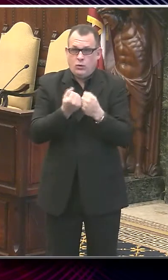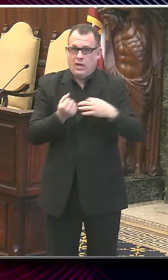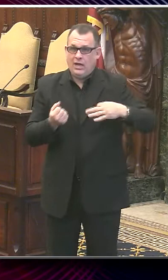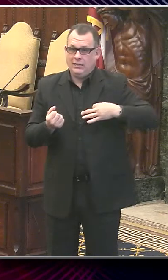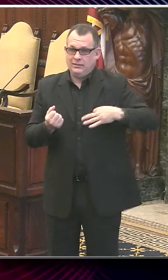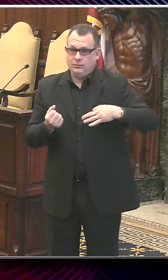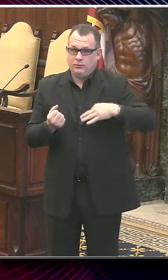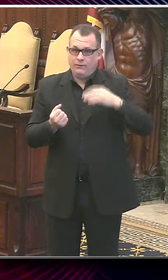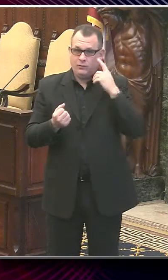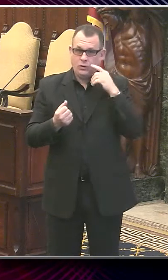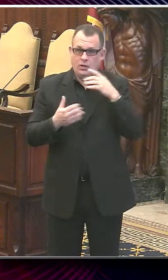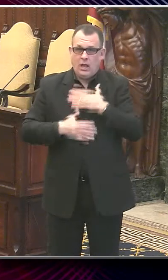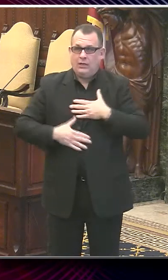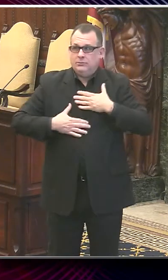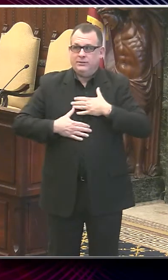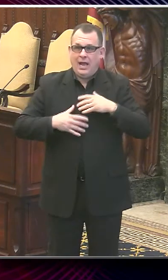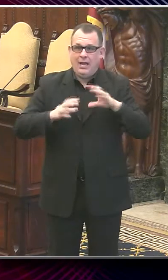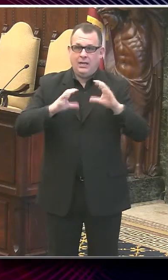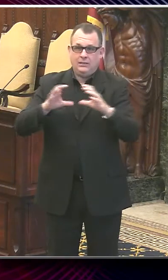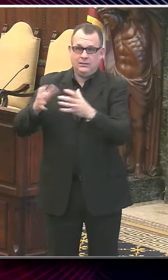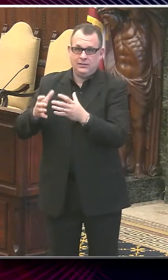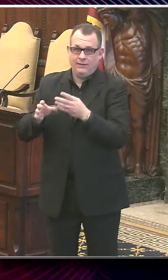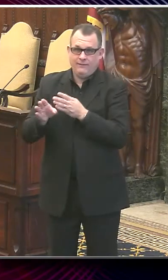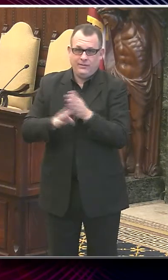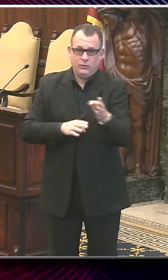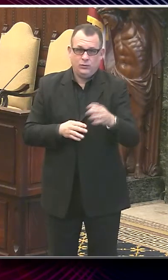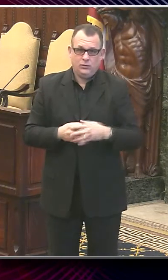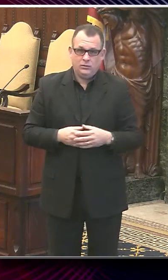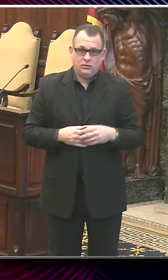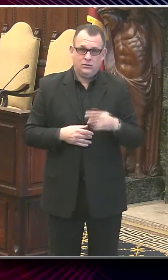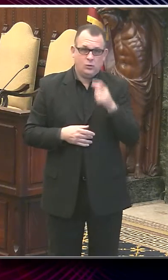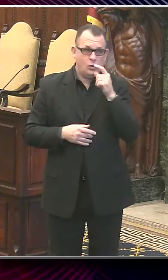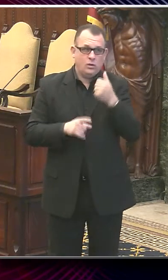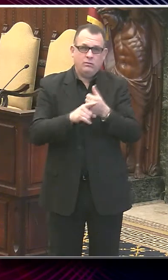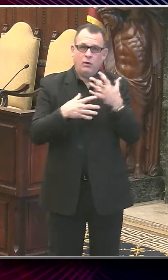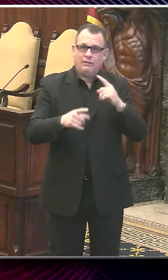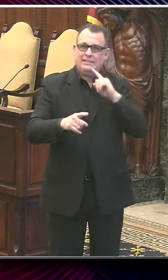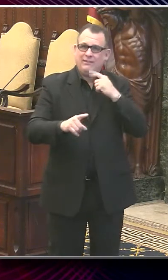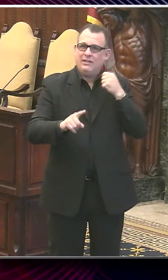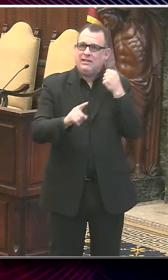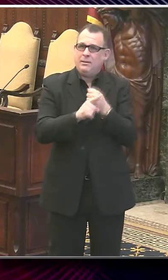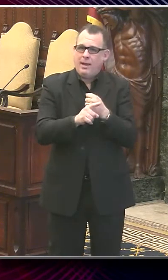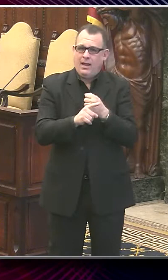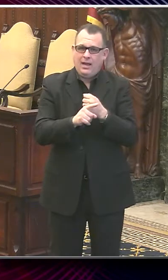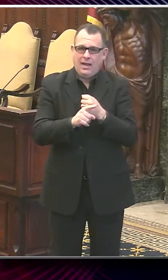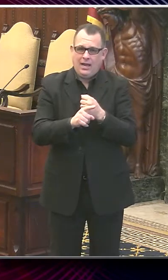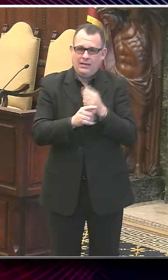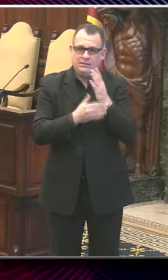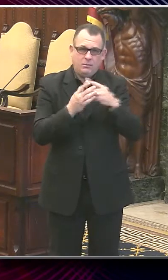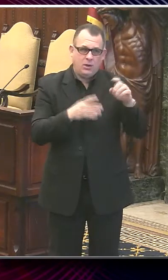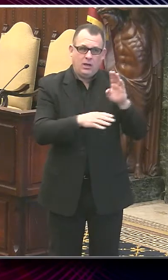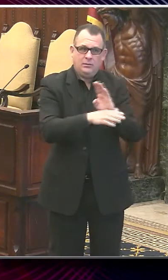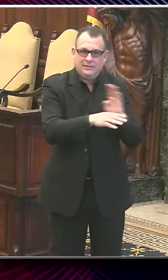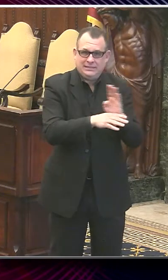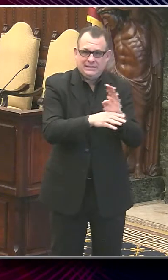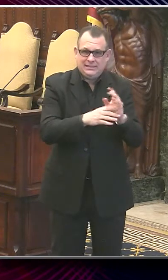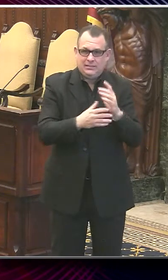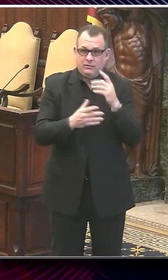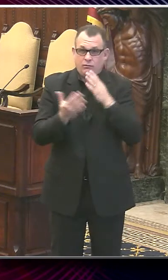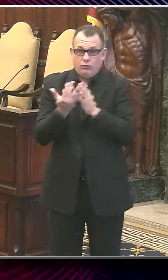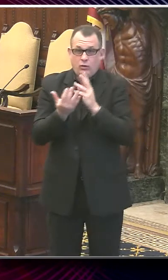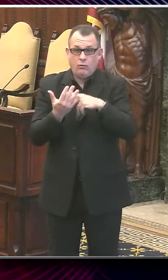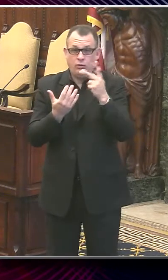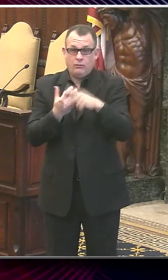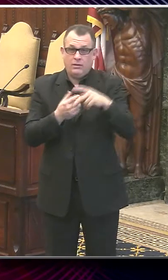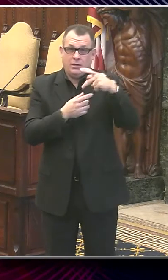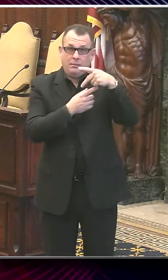the hospitality industry, which have been severely impacted by COVID-19 pandemic. Through this program, PIDC and the Commerce